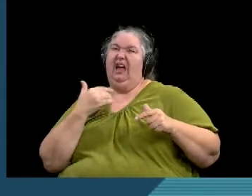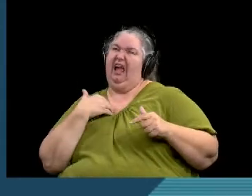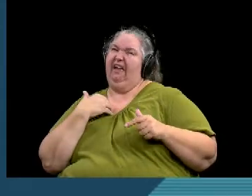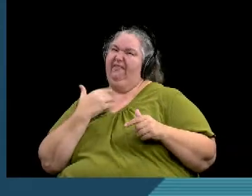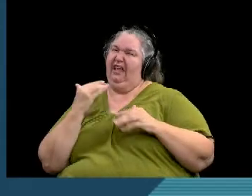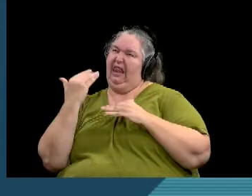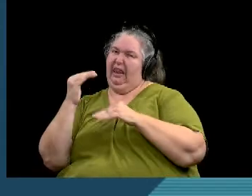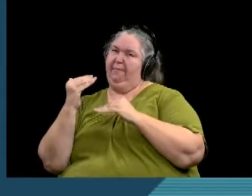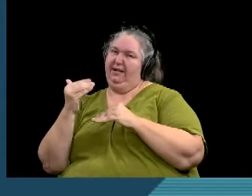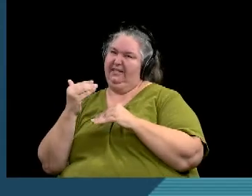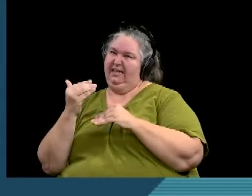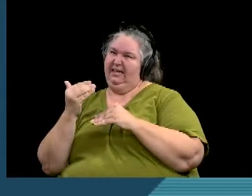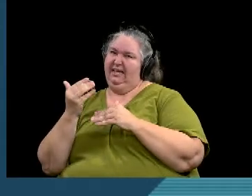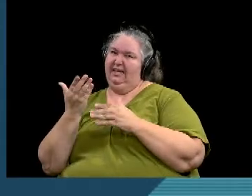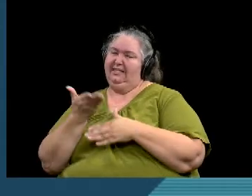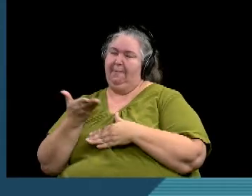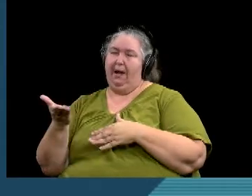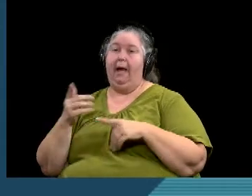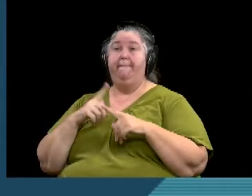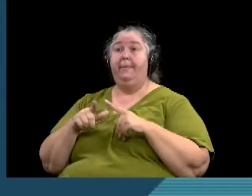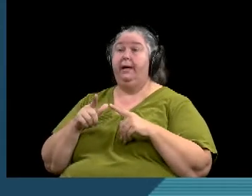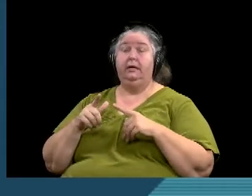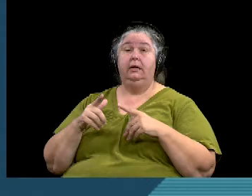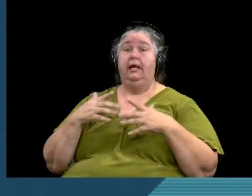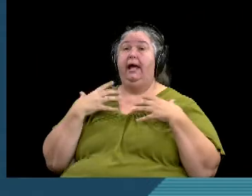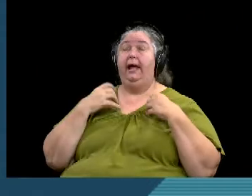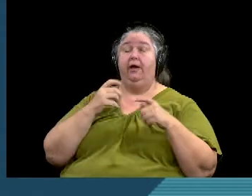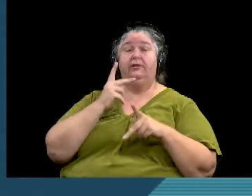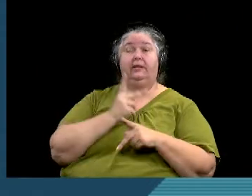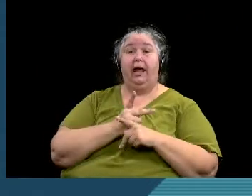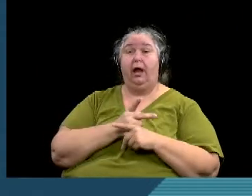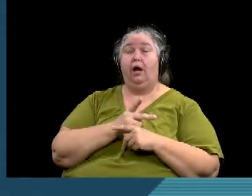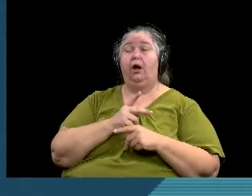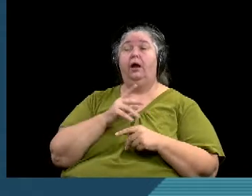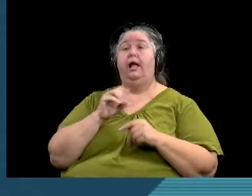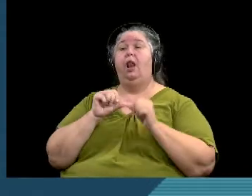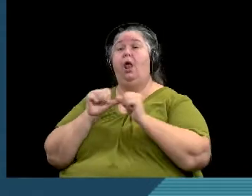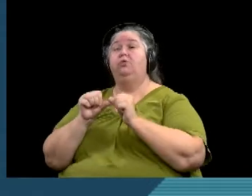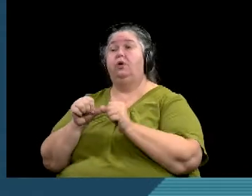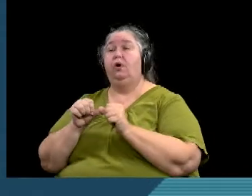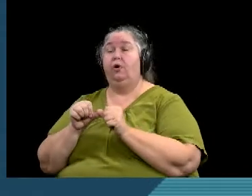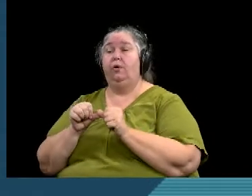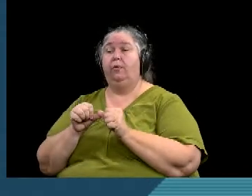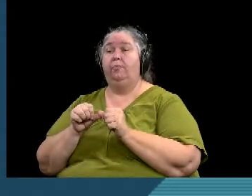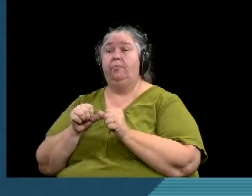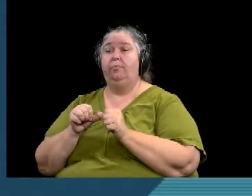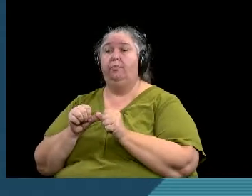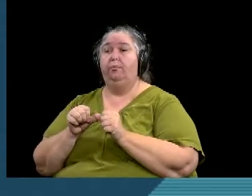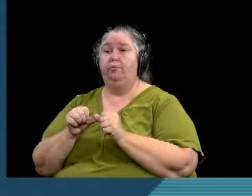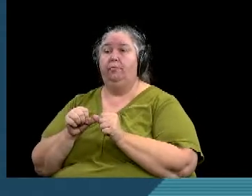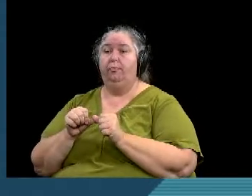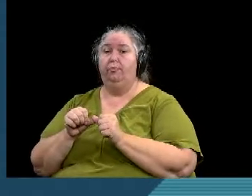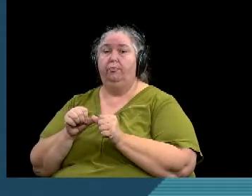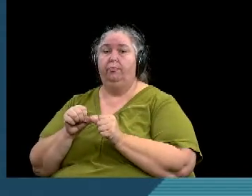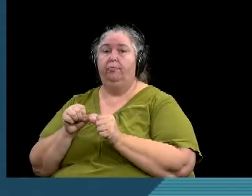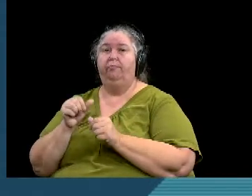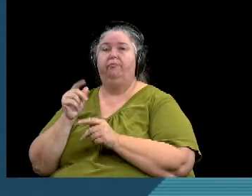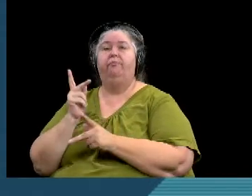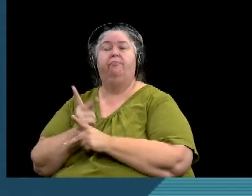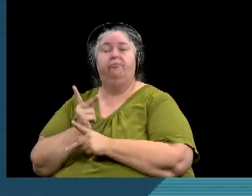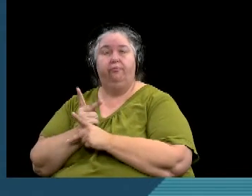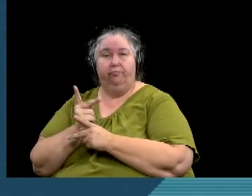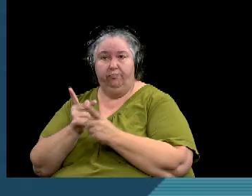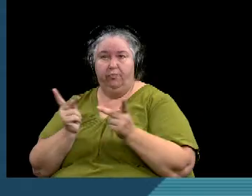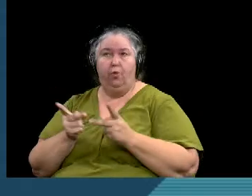long-term care facility residents, we have not received specific guidance on definitions for who falls exactly into all of these other